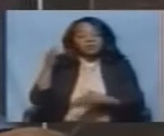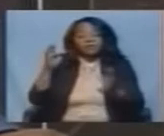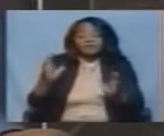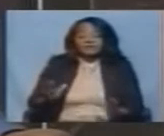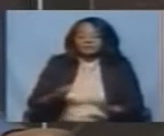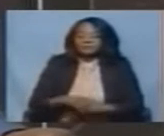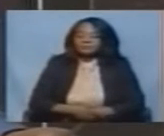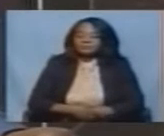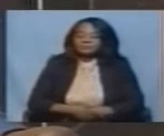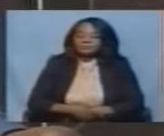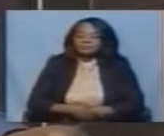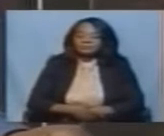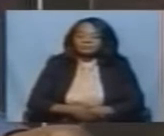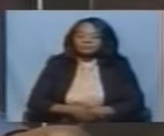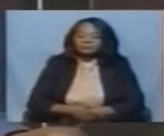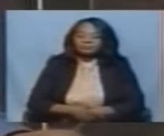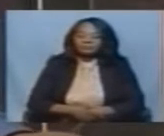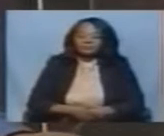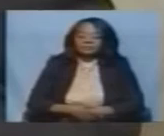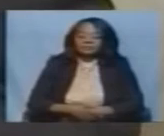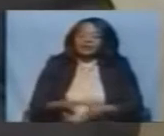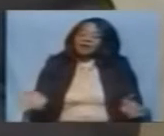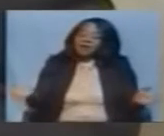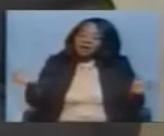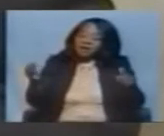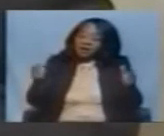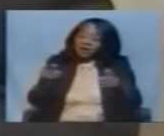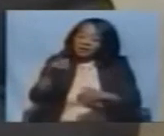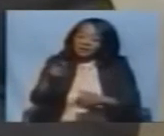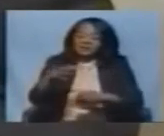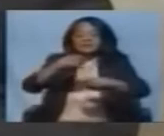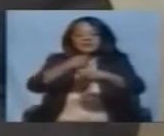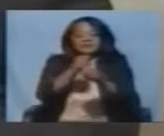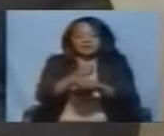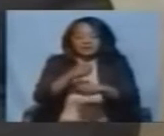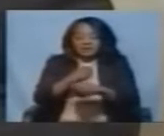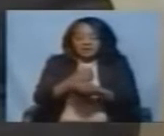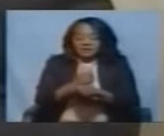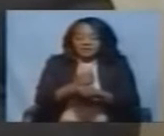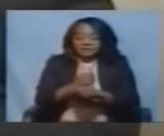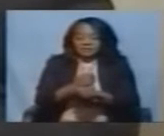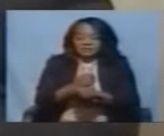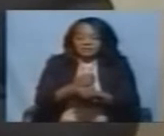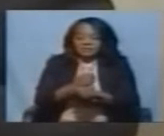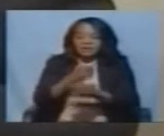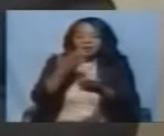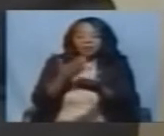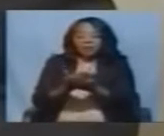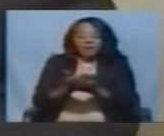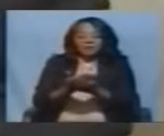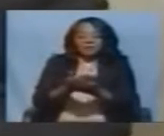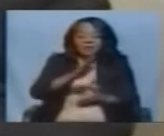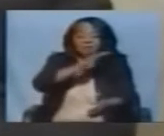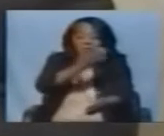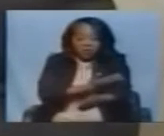untrained? Yes. In fact, that motivated, if you like, the creation of ZIPS, okay, by the parliament and by the